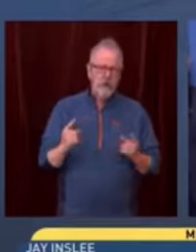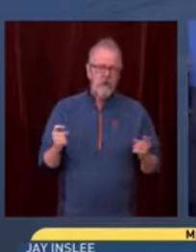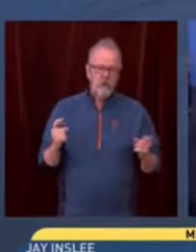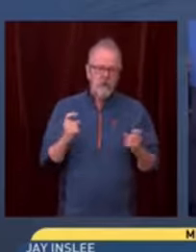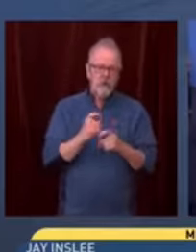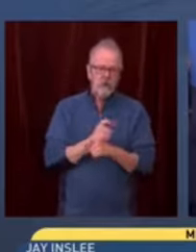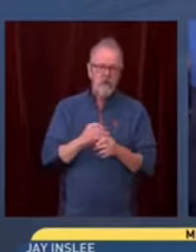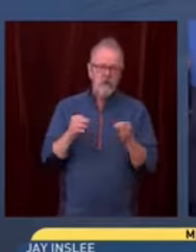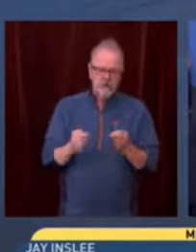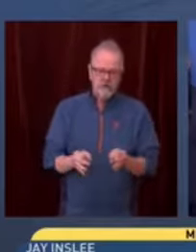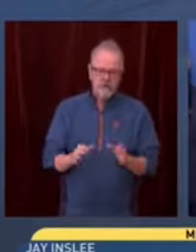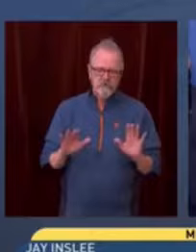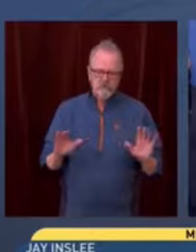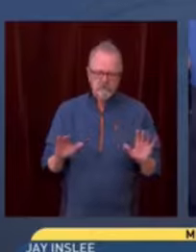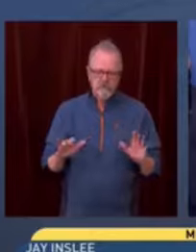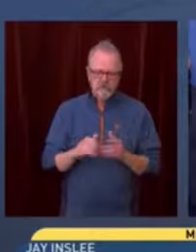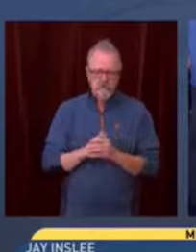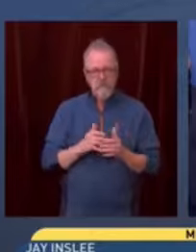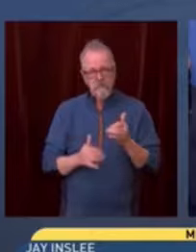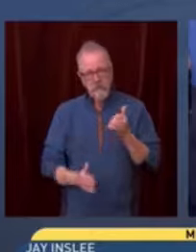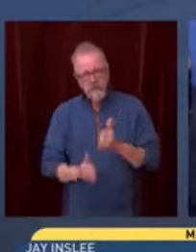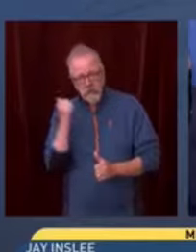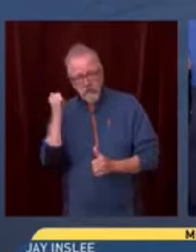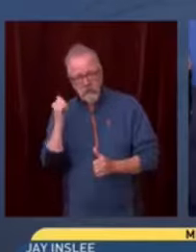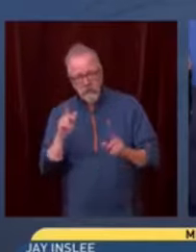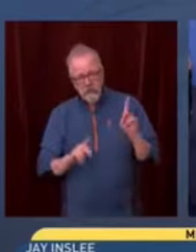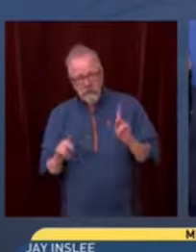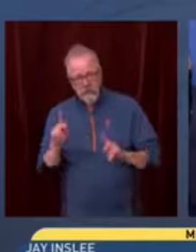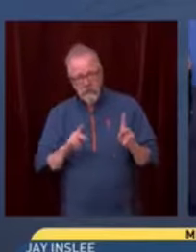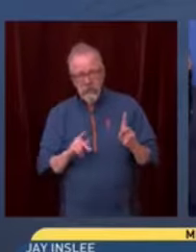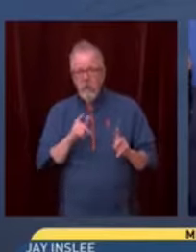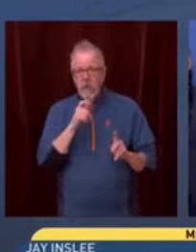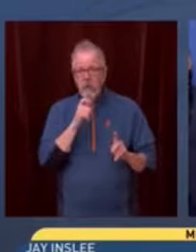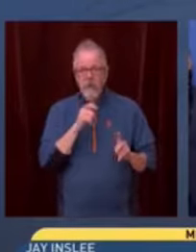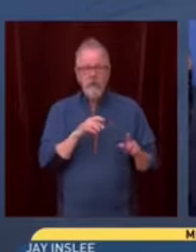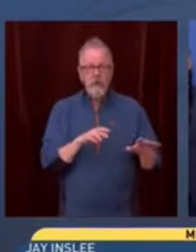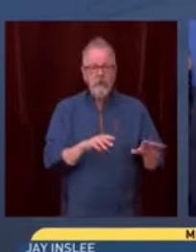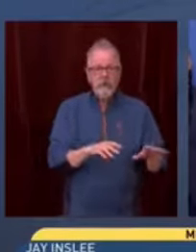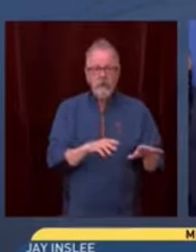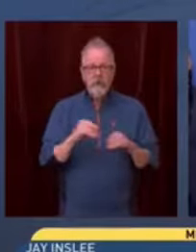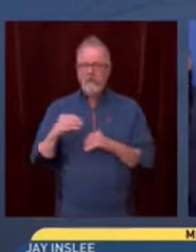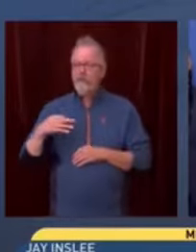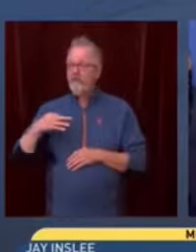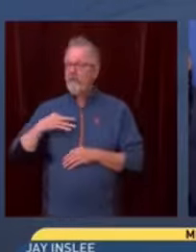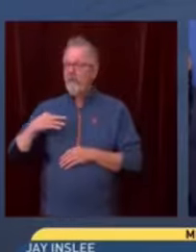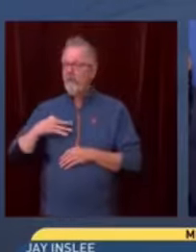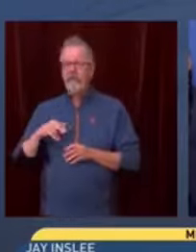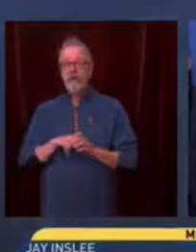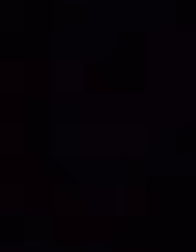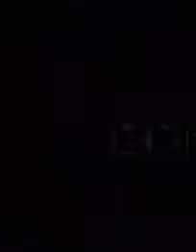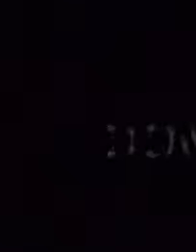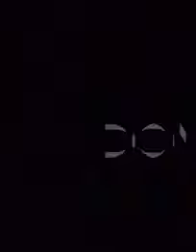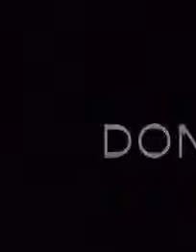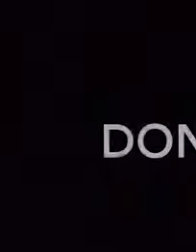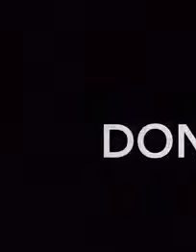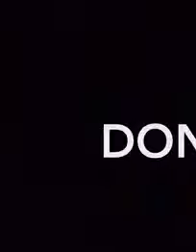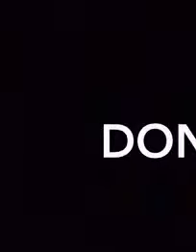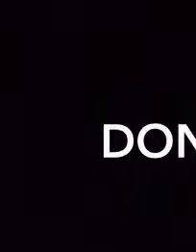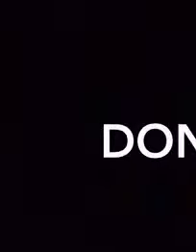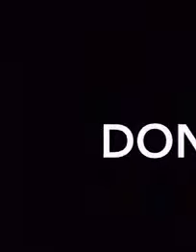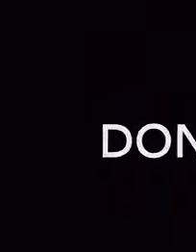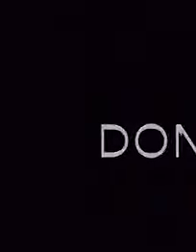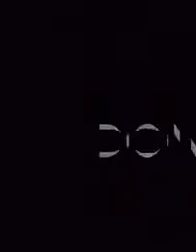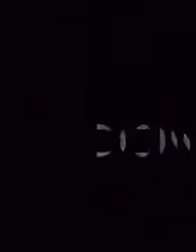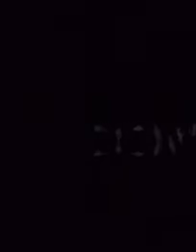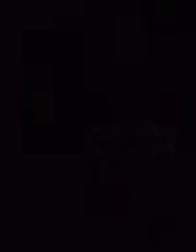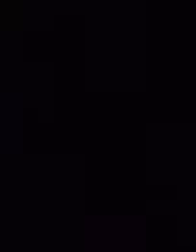I think that most people who walk away and voluntarily resign will not receive unemployment compensation.